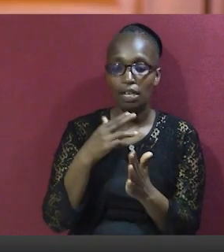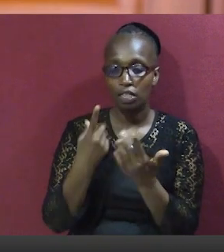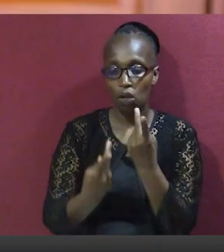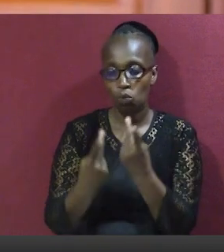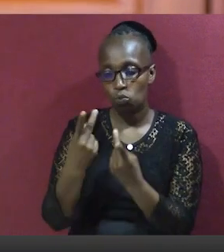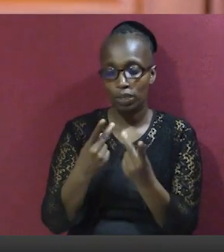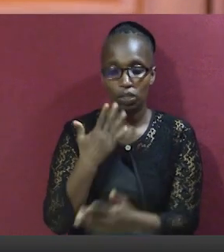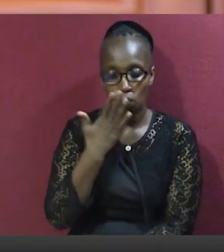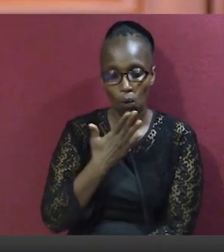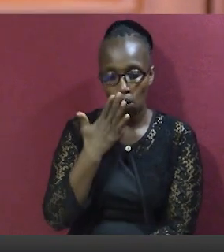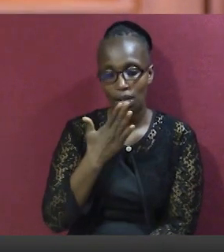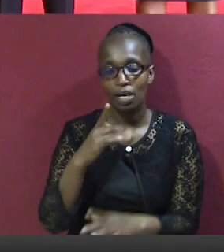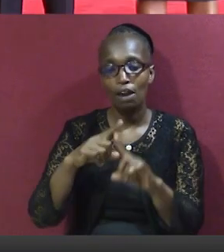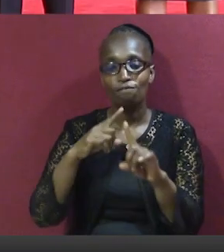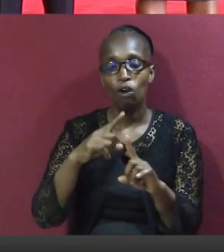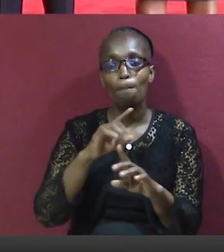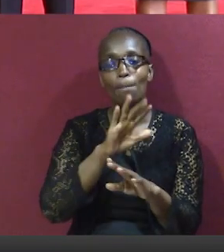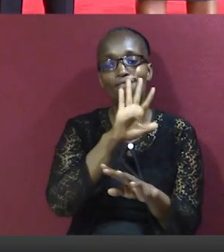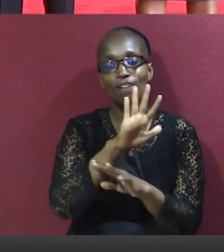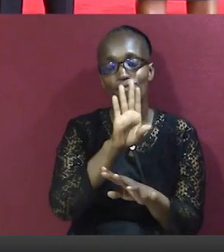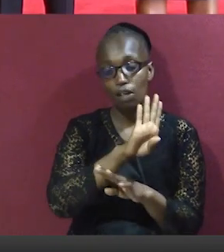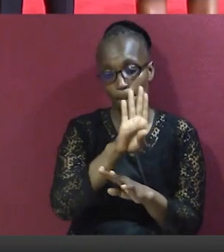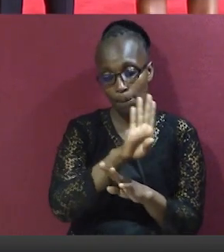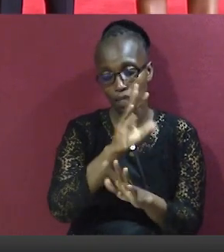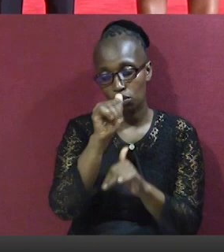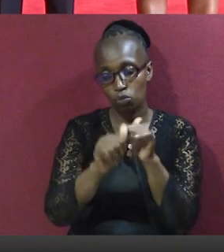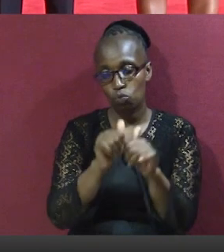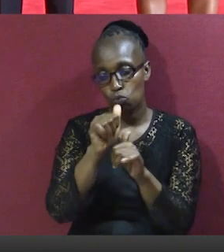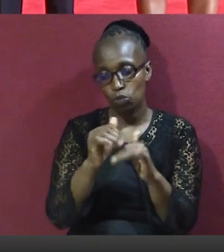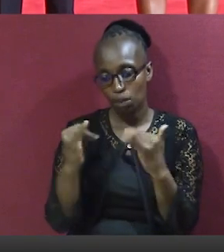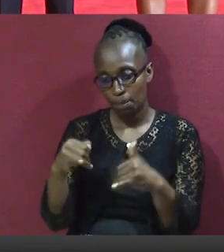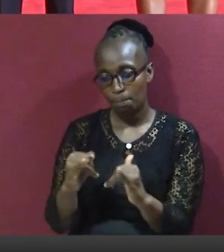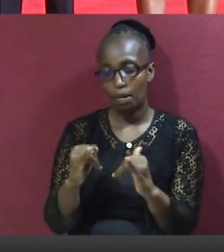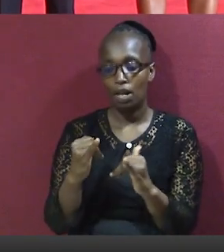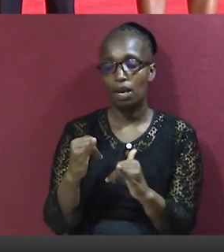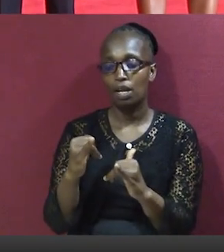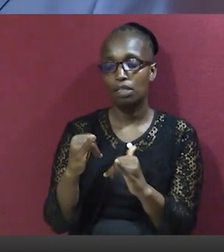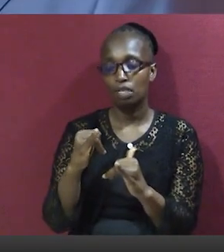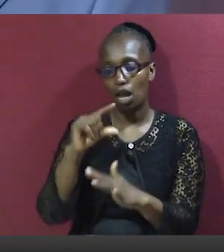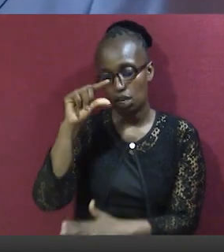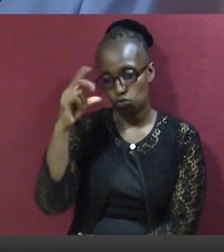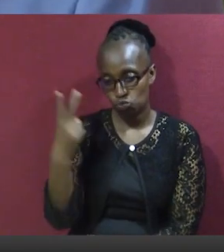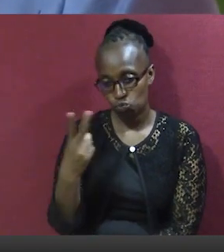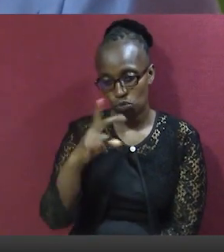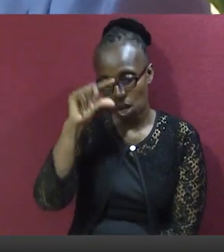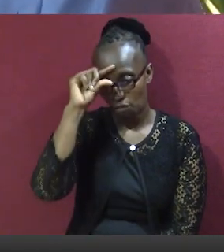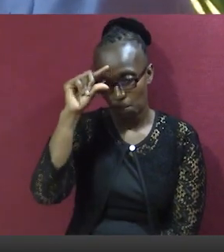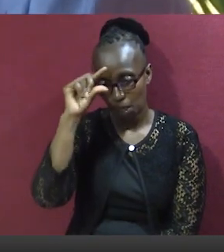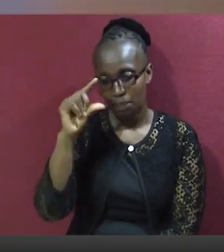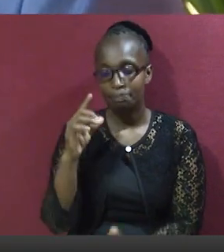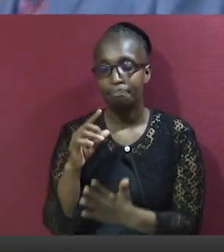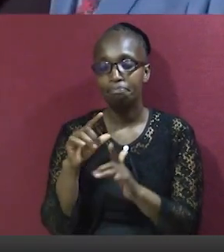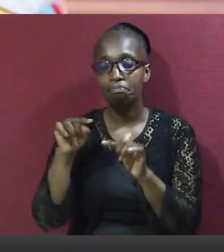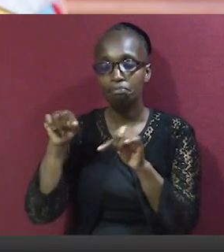kupikia miongoni mwa nyingine, kutoka bilioni 500, hili likifanikishwa tu na ushirikiano baina ya serikali